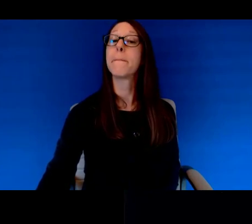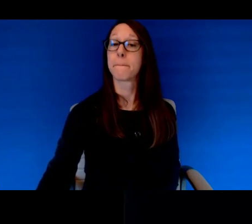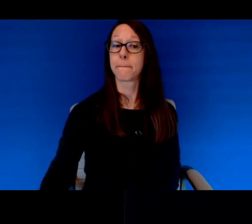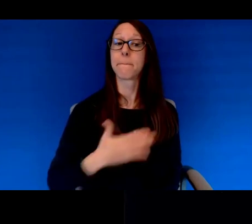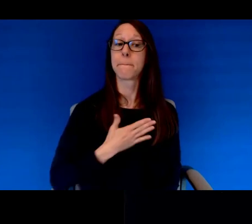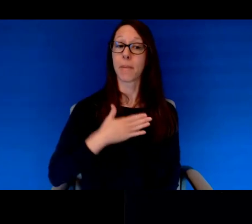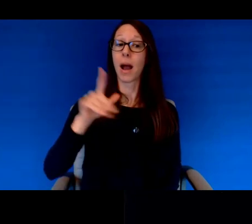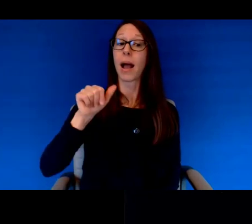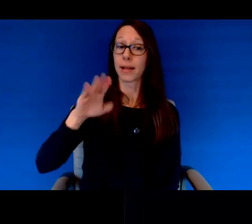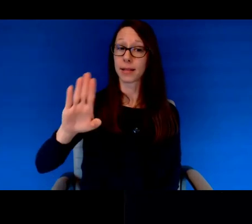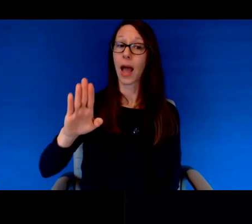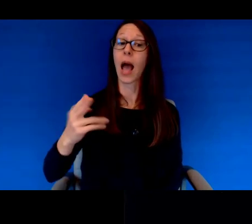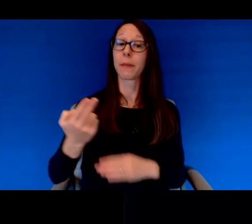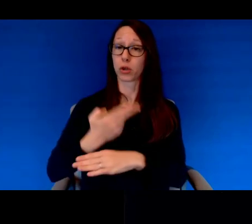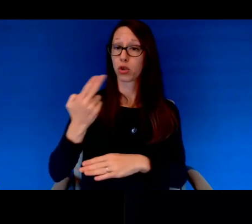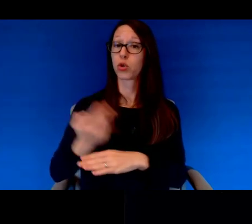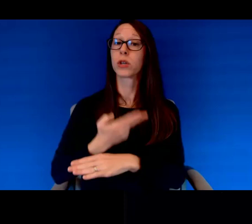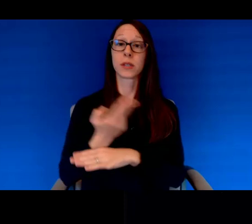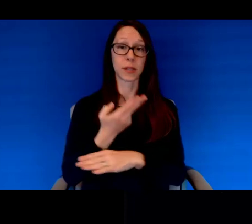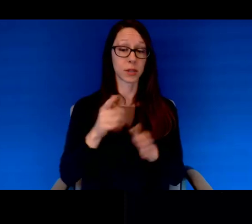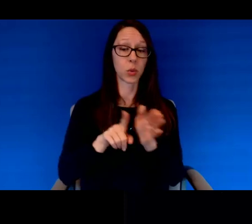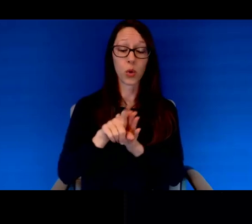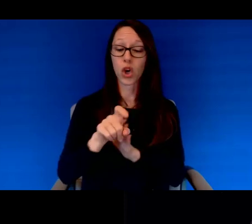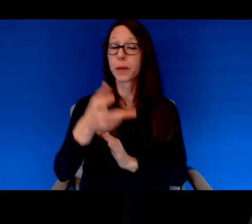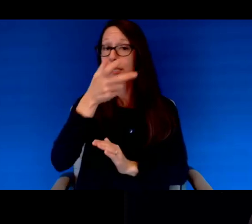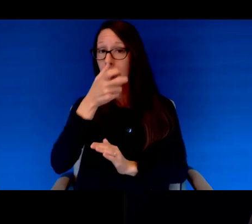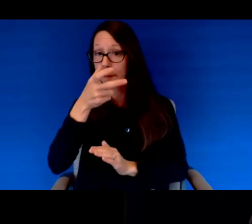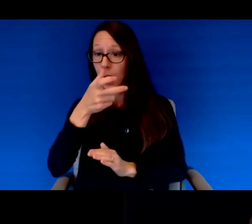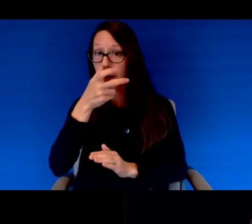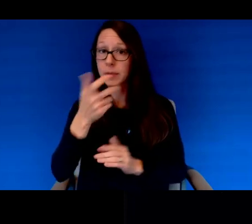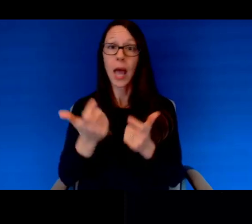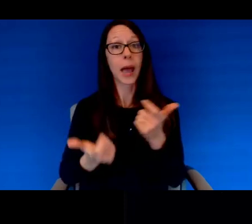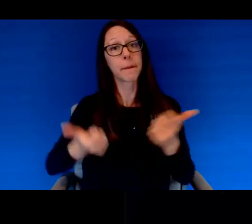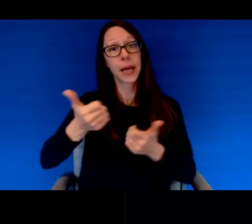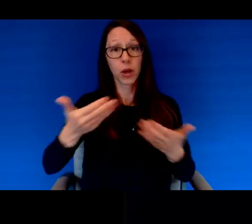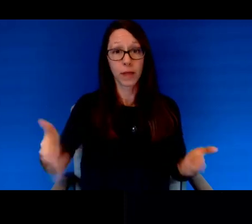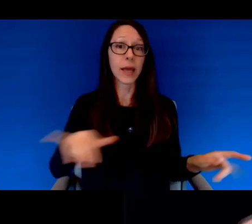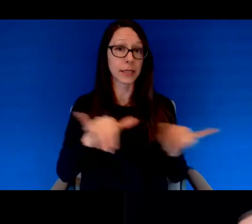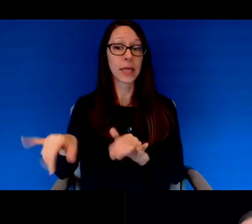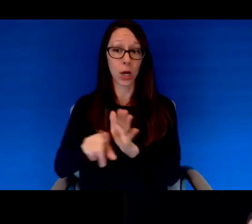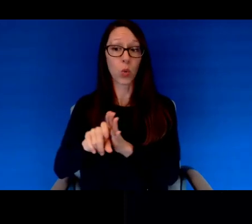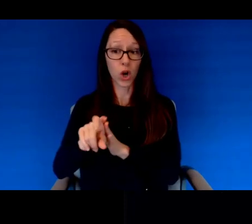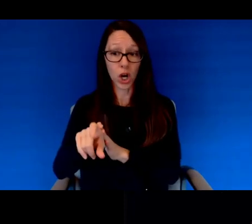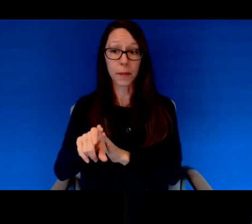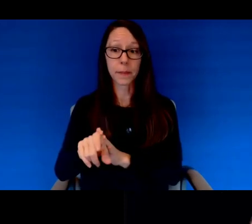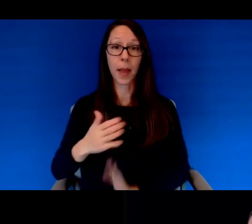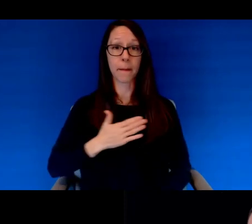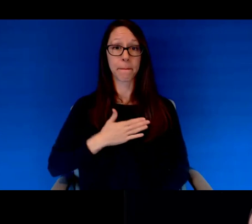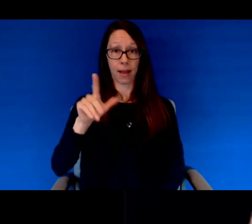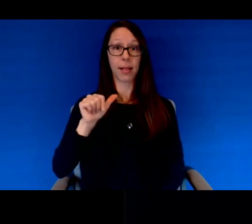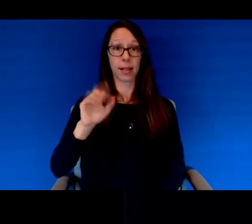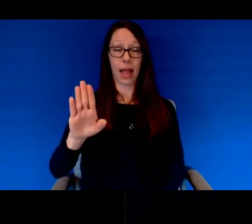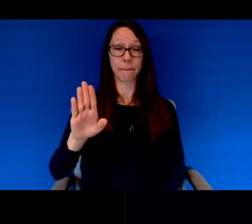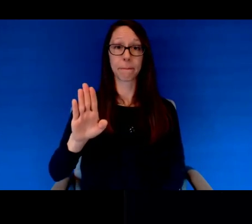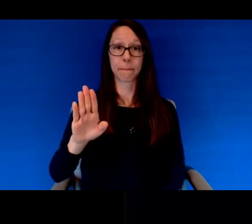bugs to break things down, microorganisms, but you can also use larger organisms like worms. And what we've done in my lab is